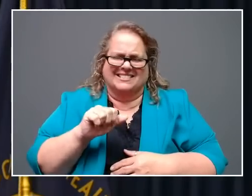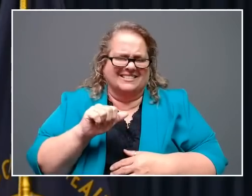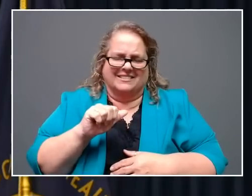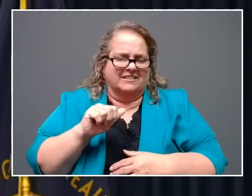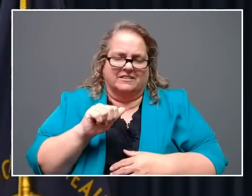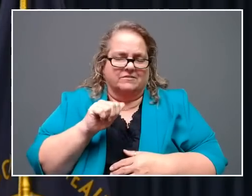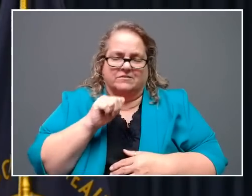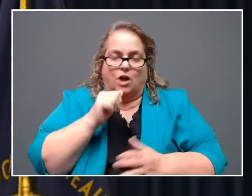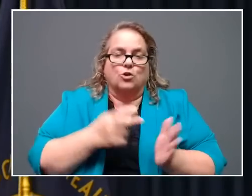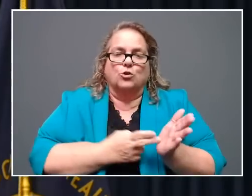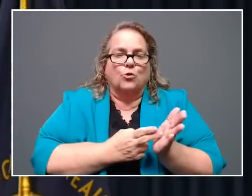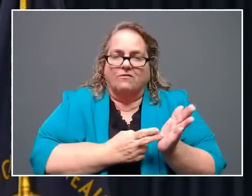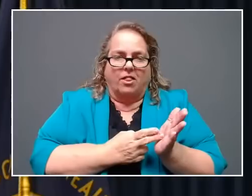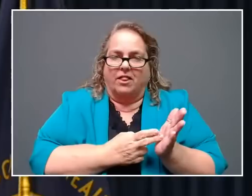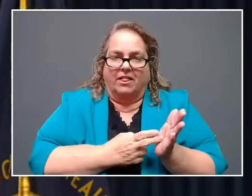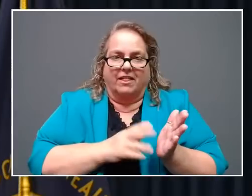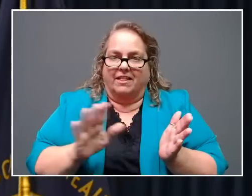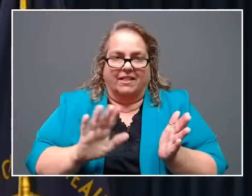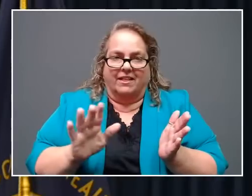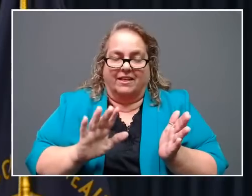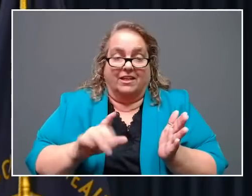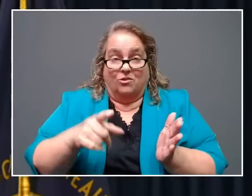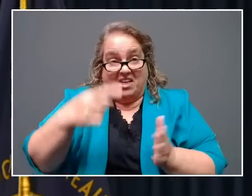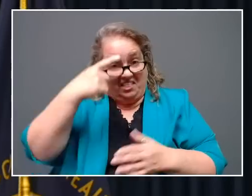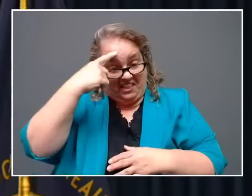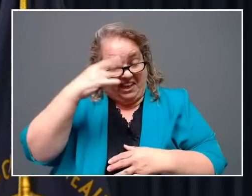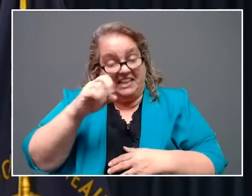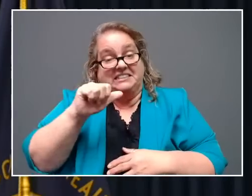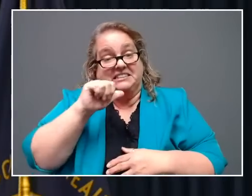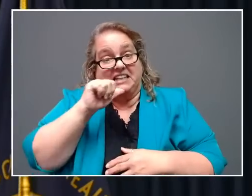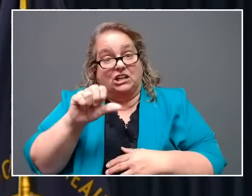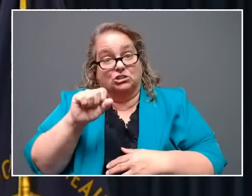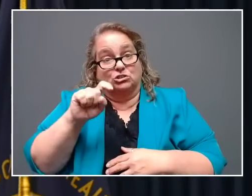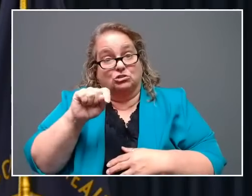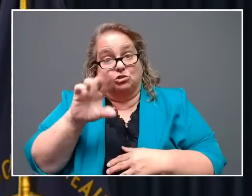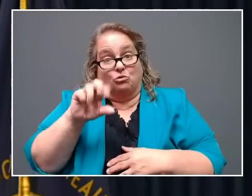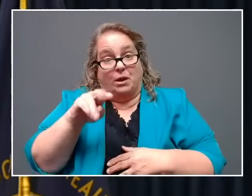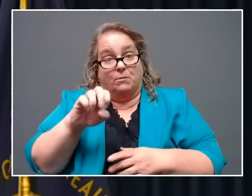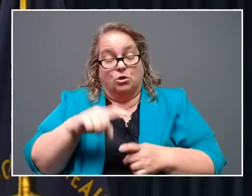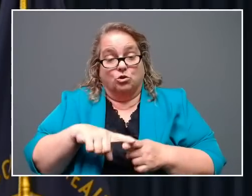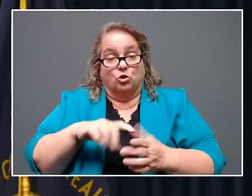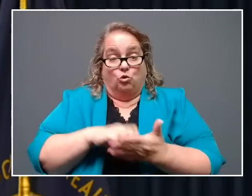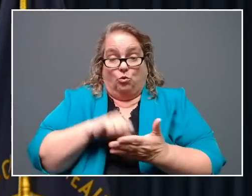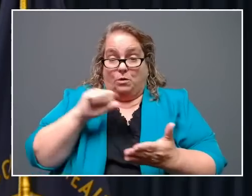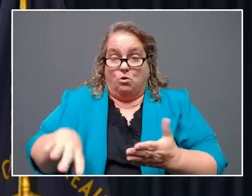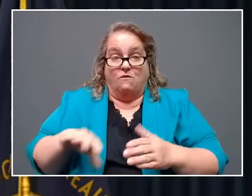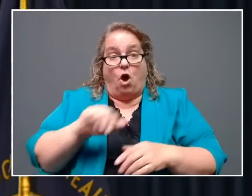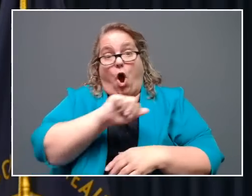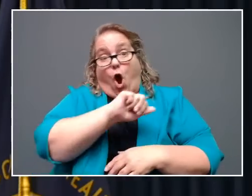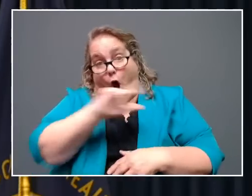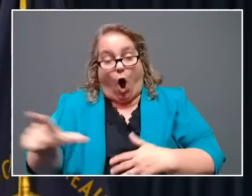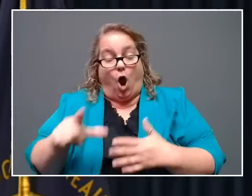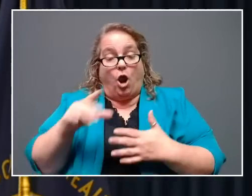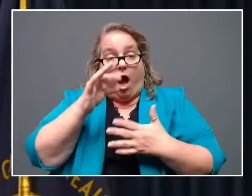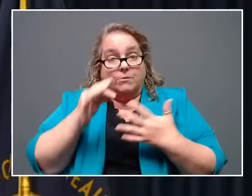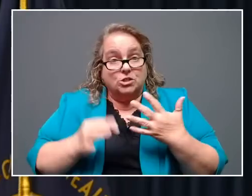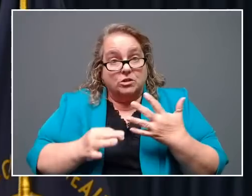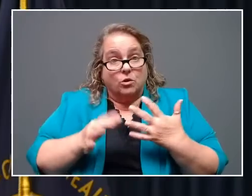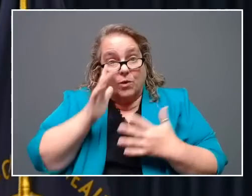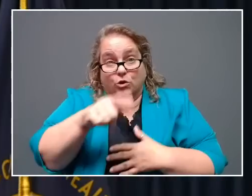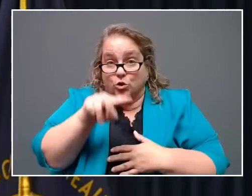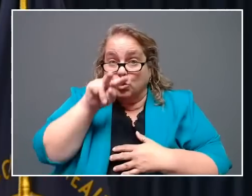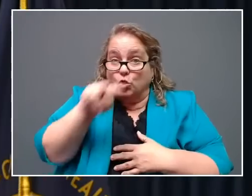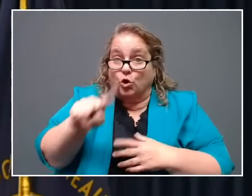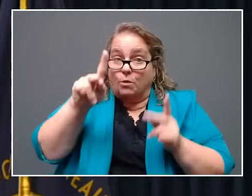believe that it's not extremist to remove every option from rape and incest victims? Will they look them in the eye and tell them